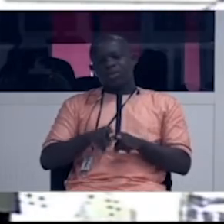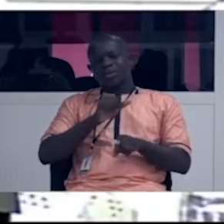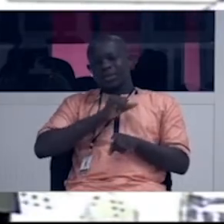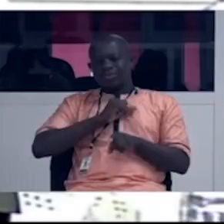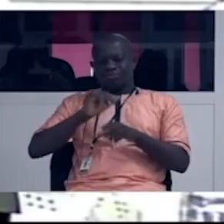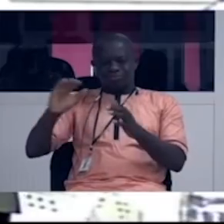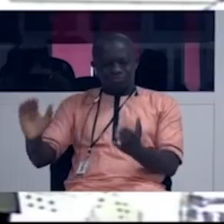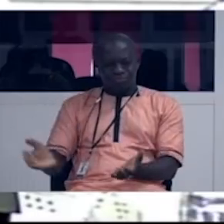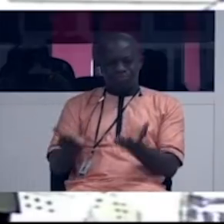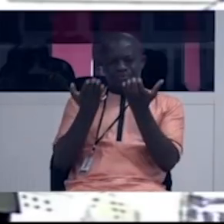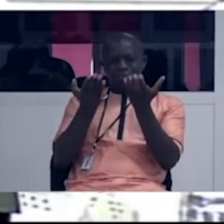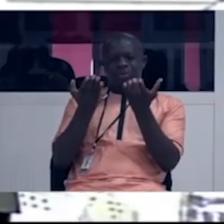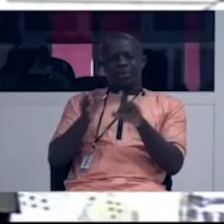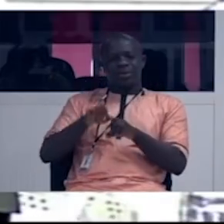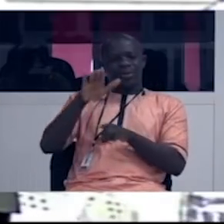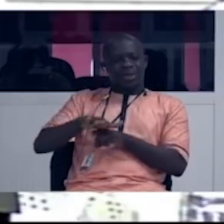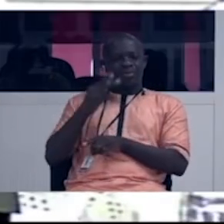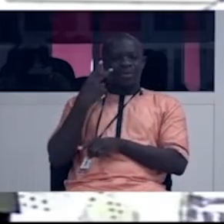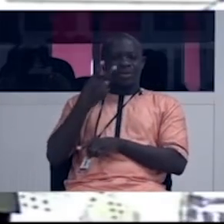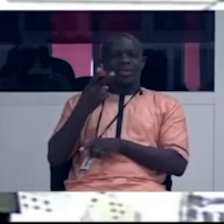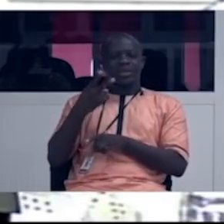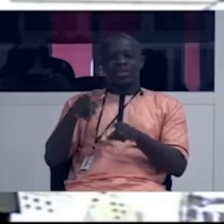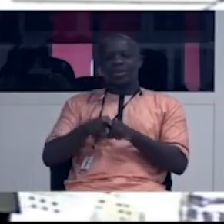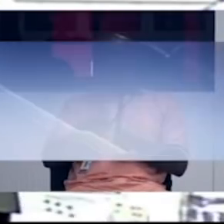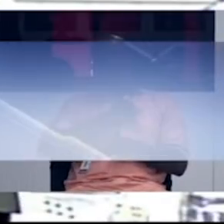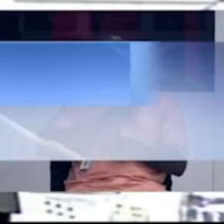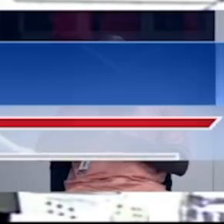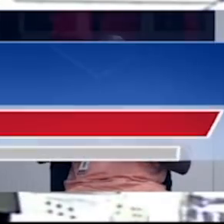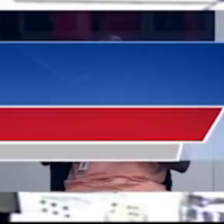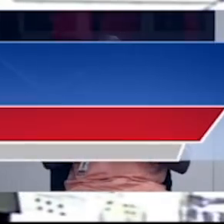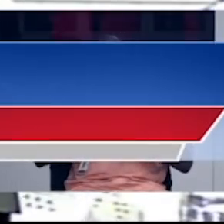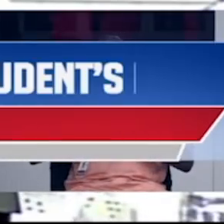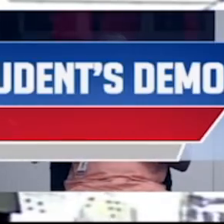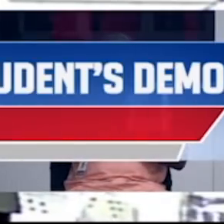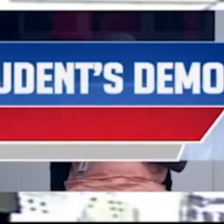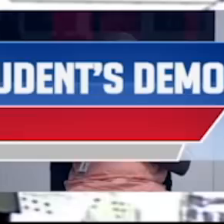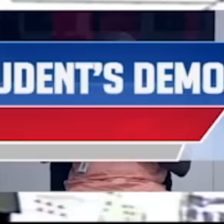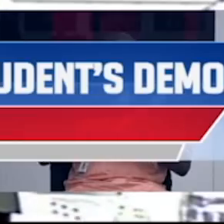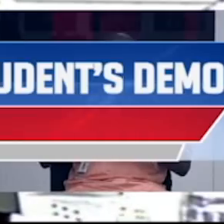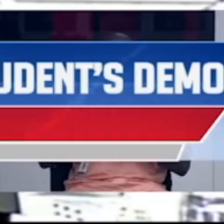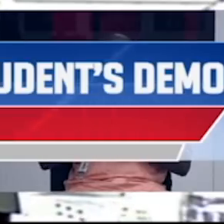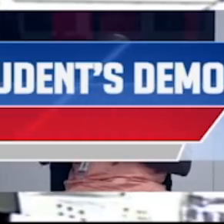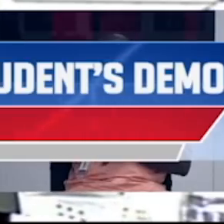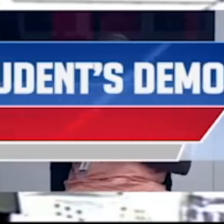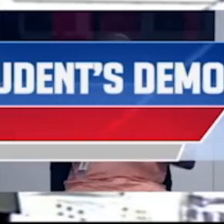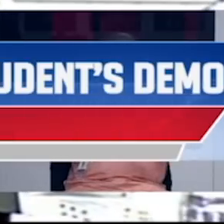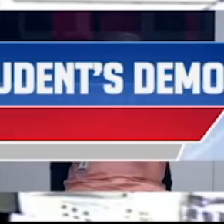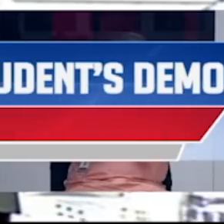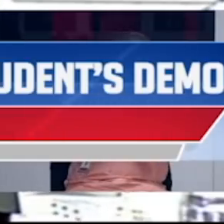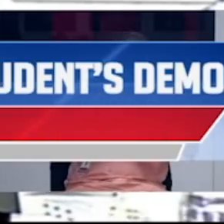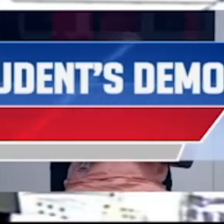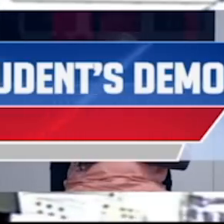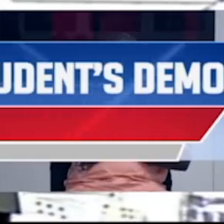When I picked up the child, I saw that he was stretched. According to Mr. Sajau, there were efforts for